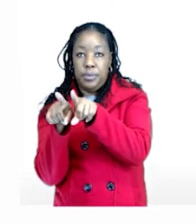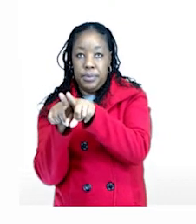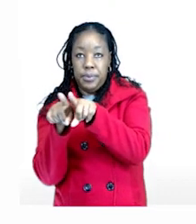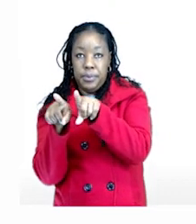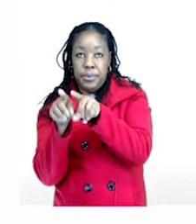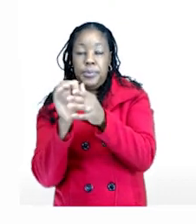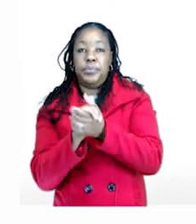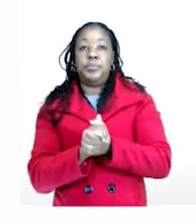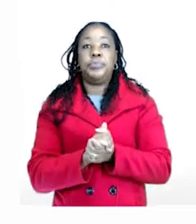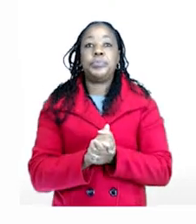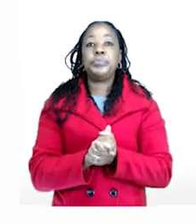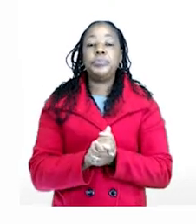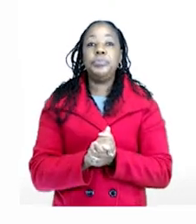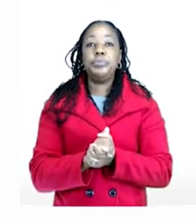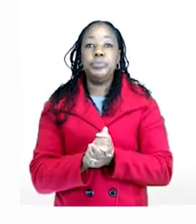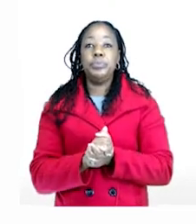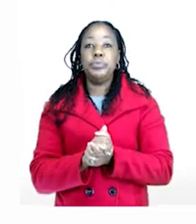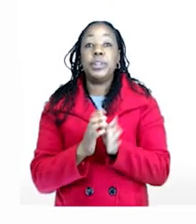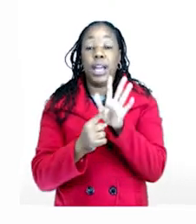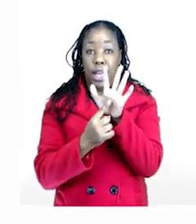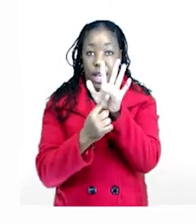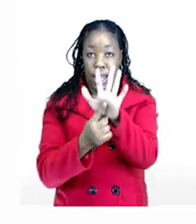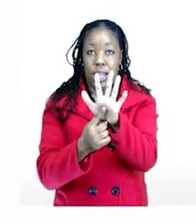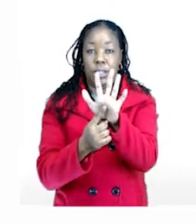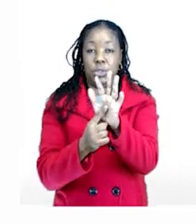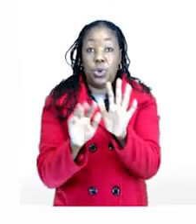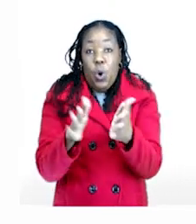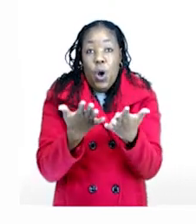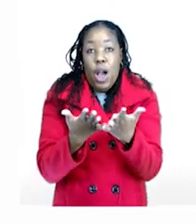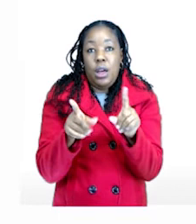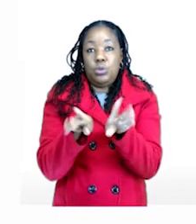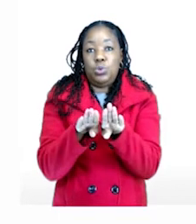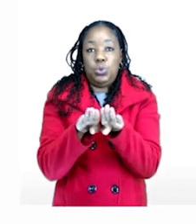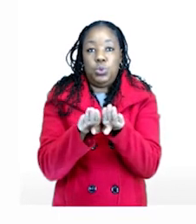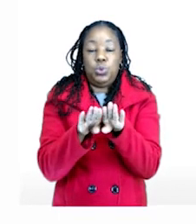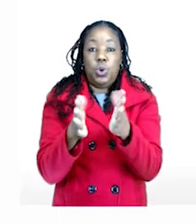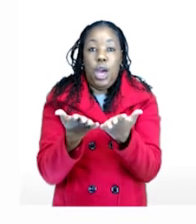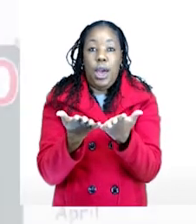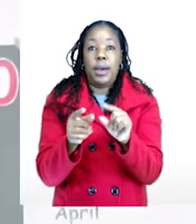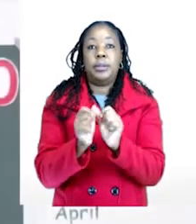with me to the board as I am going to demonstrate how you are supposed to do it.